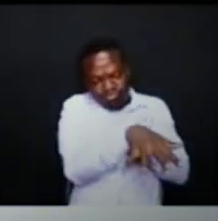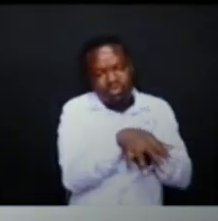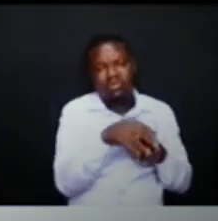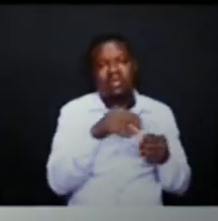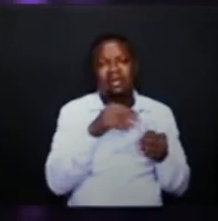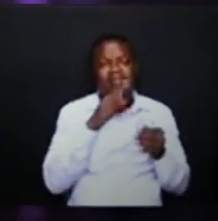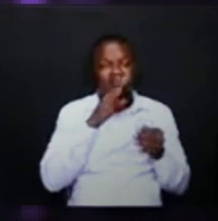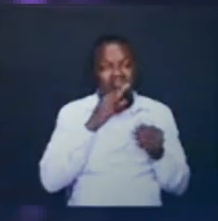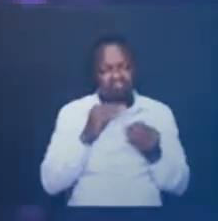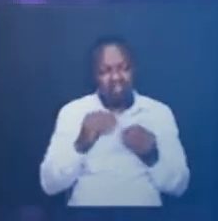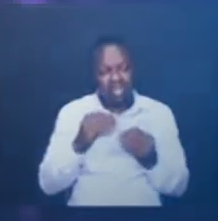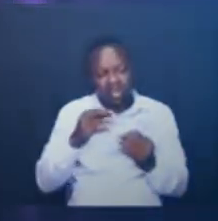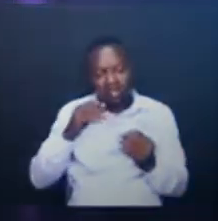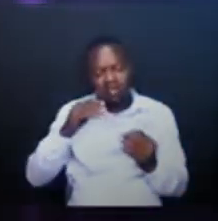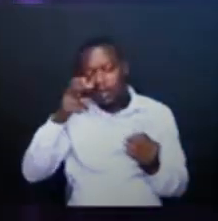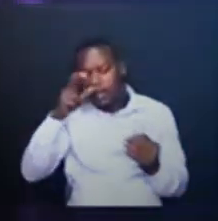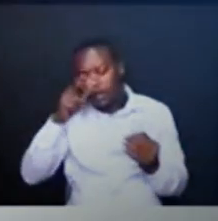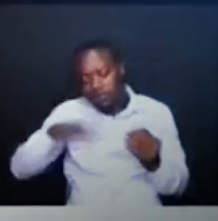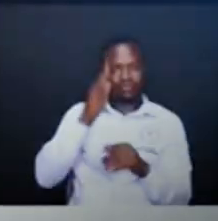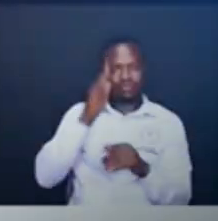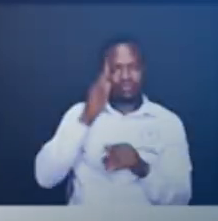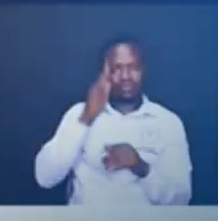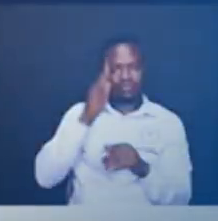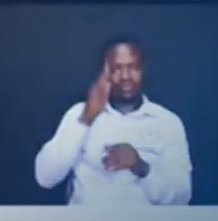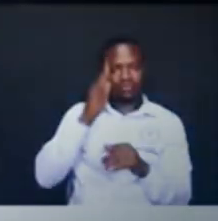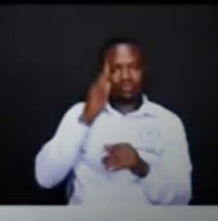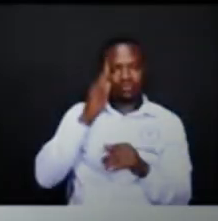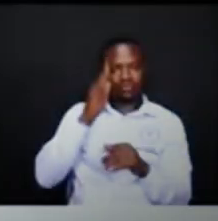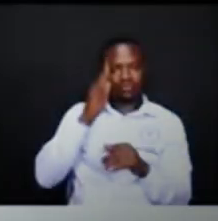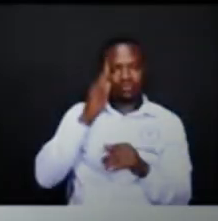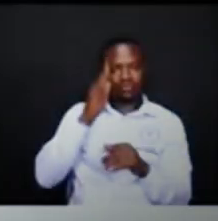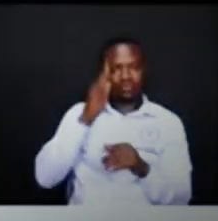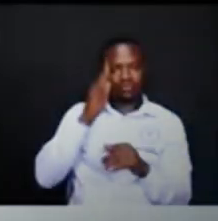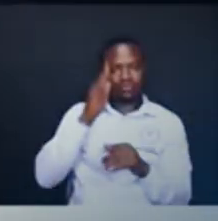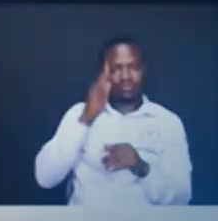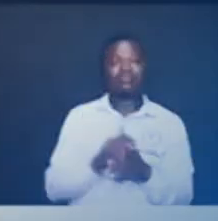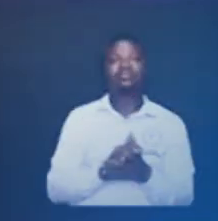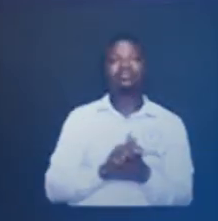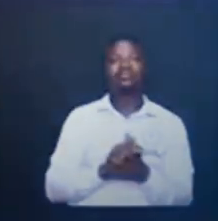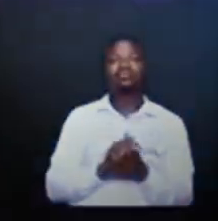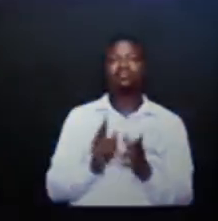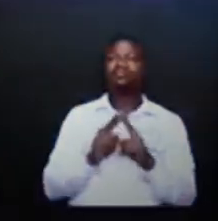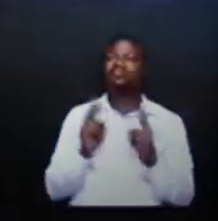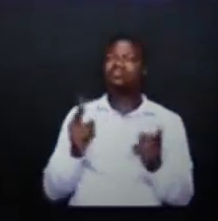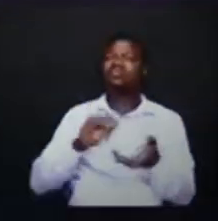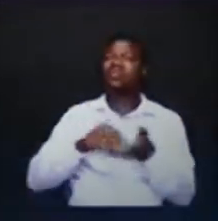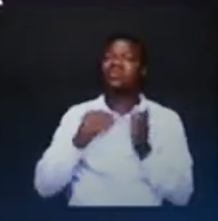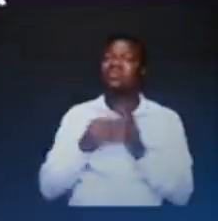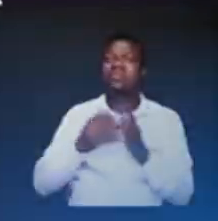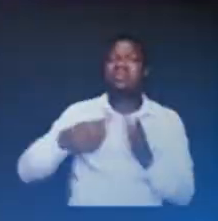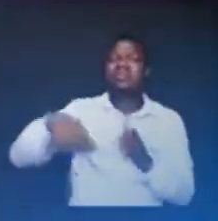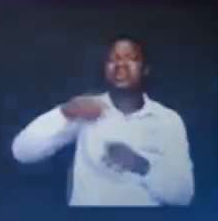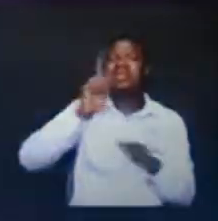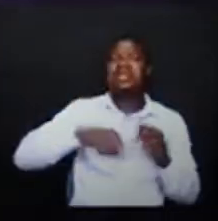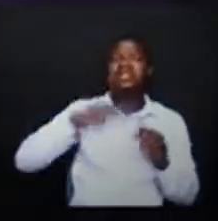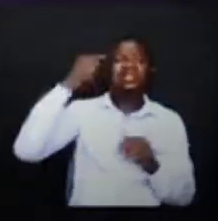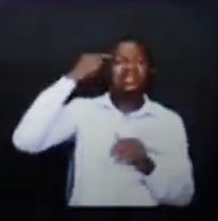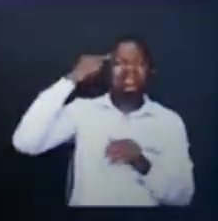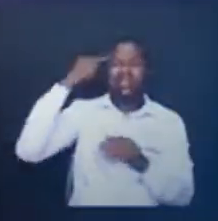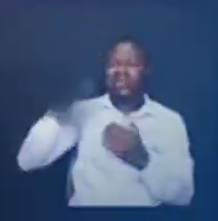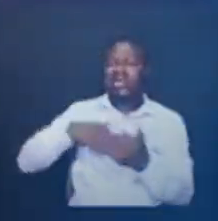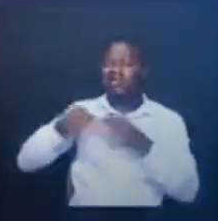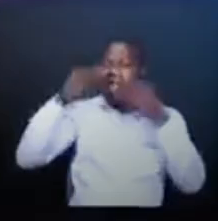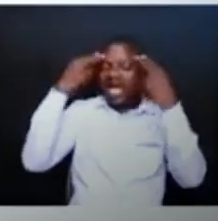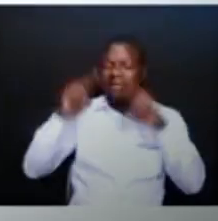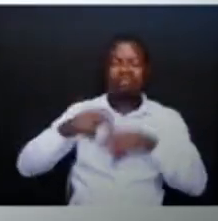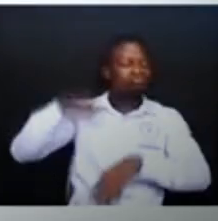se proyase woma ebe ya dia ma impose ye mu biara betumi aye adetrene. So we cannot be unconcerned about what goes on